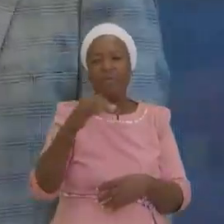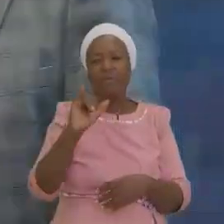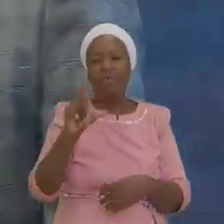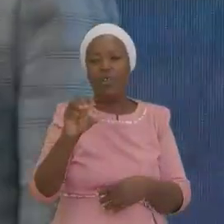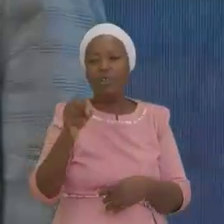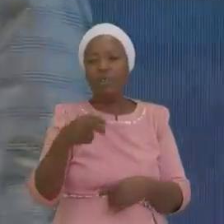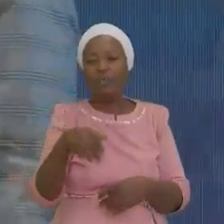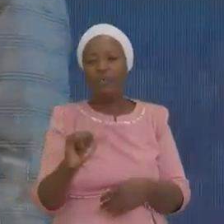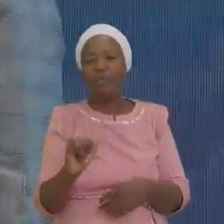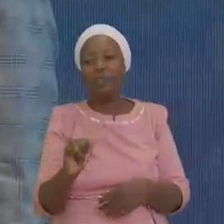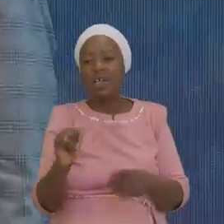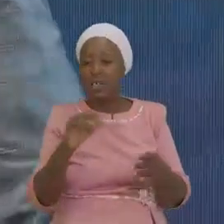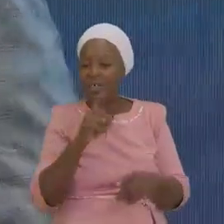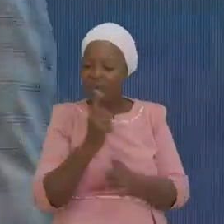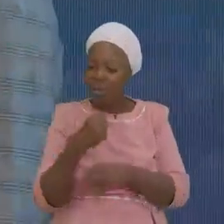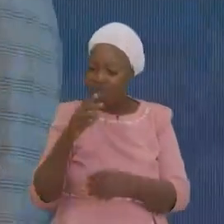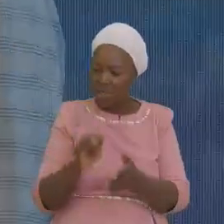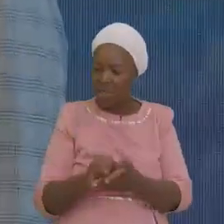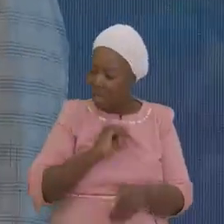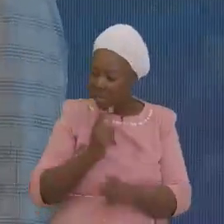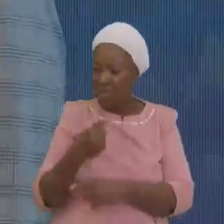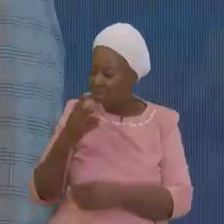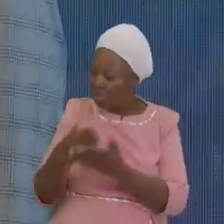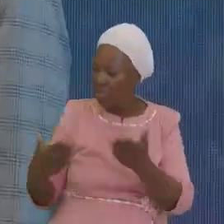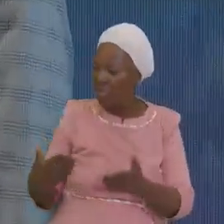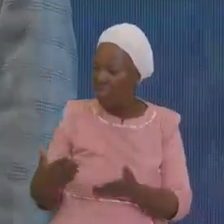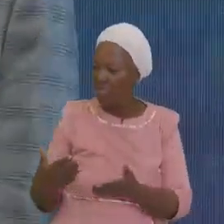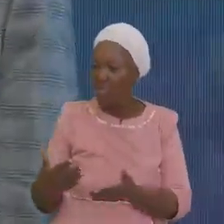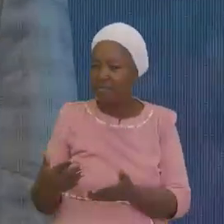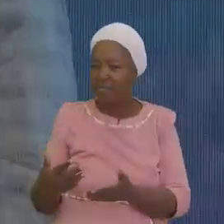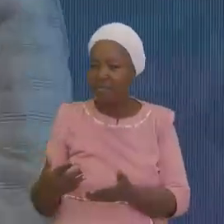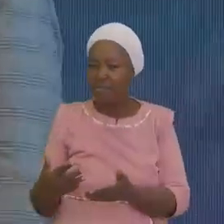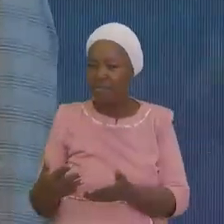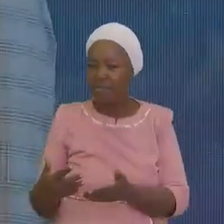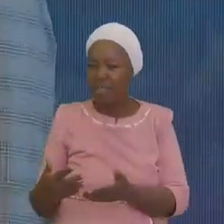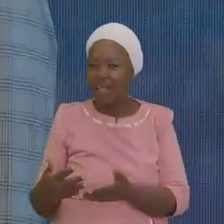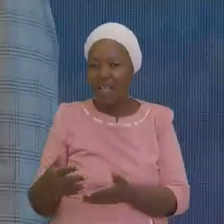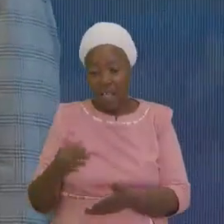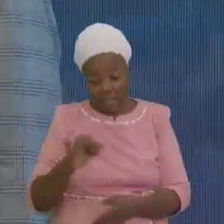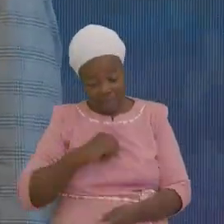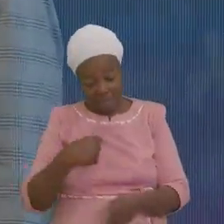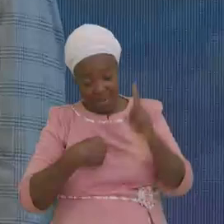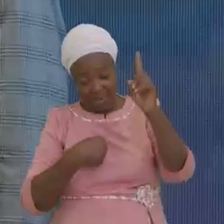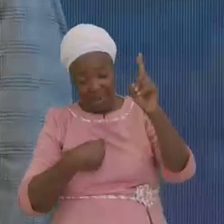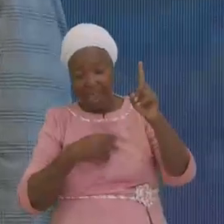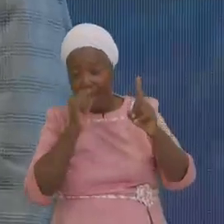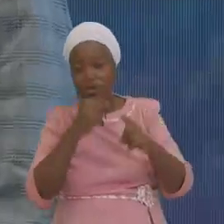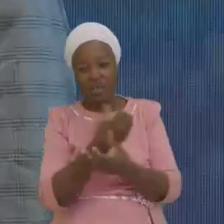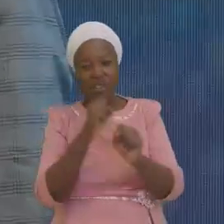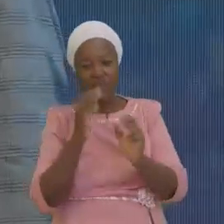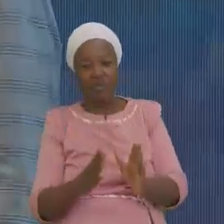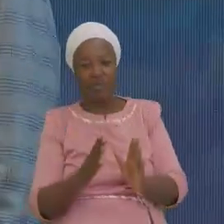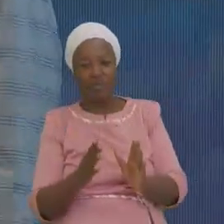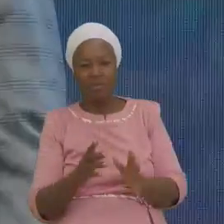He just said, I tell you something. I am your savior. Say you